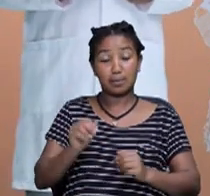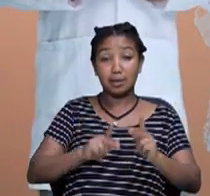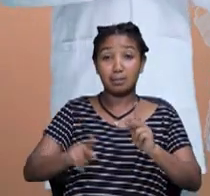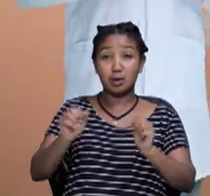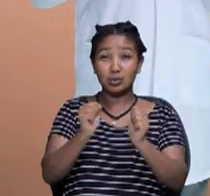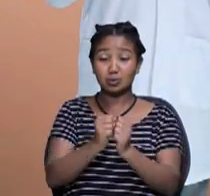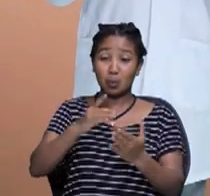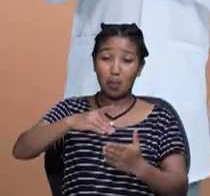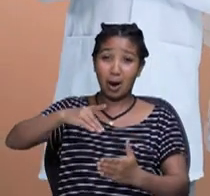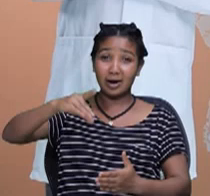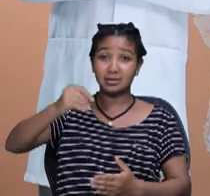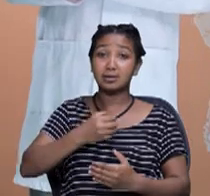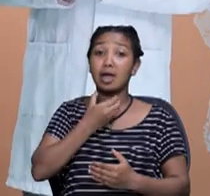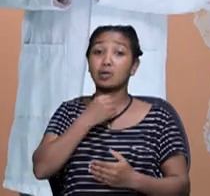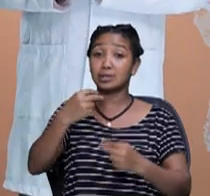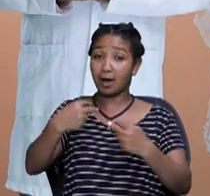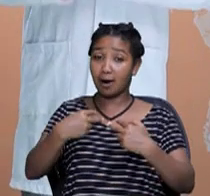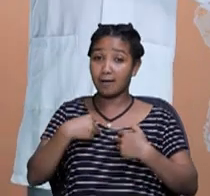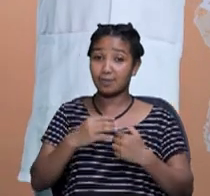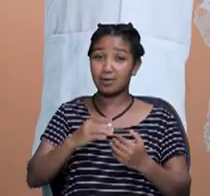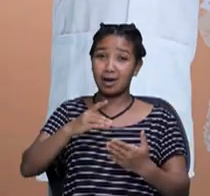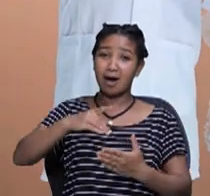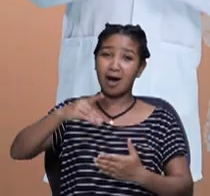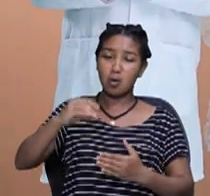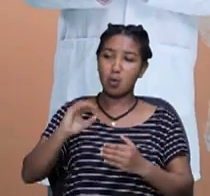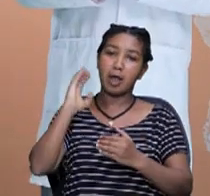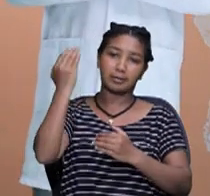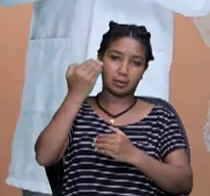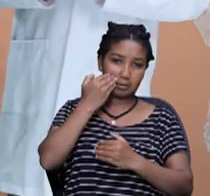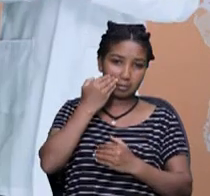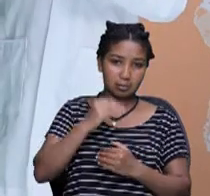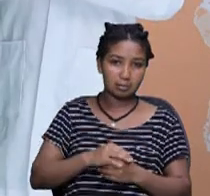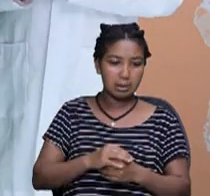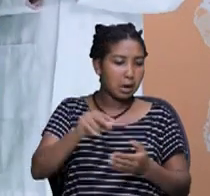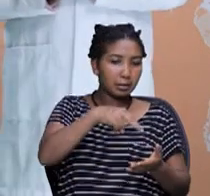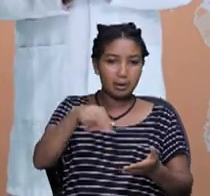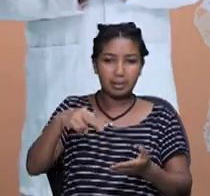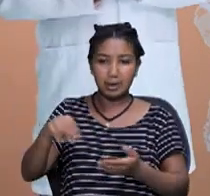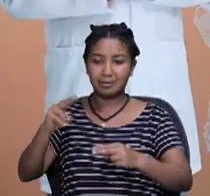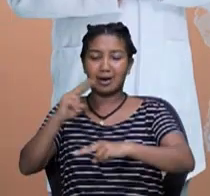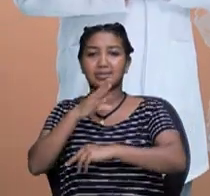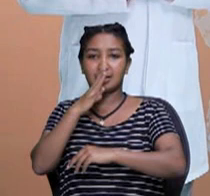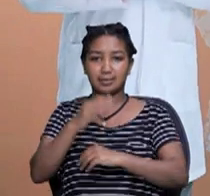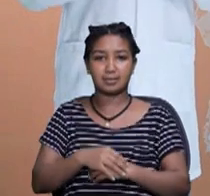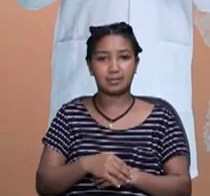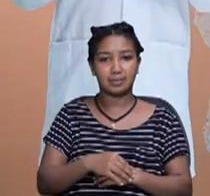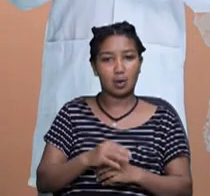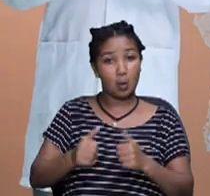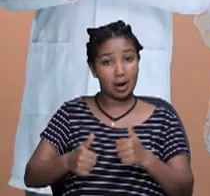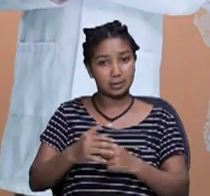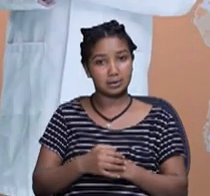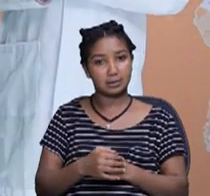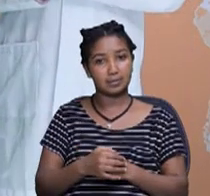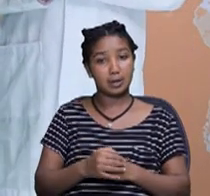People with too much thyroxine have high weight, irritable and restless,